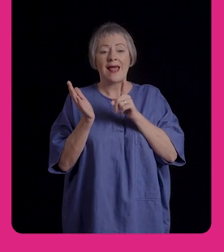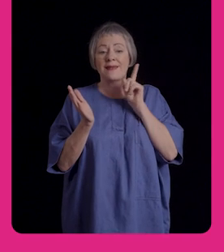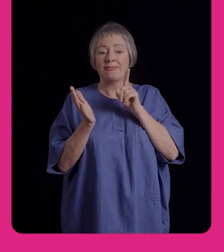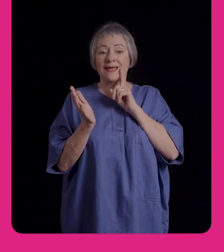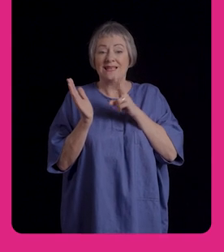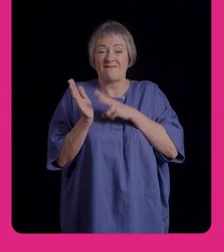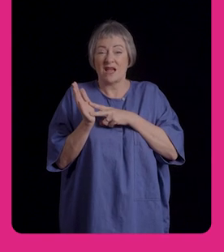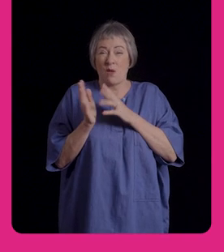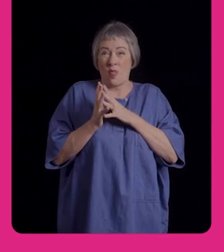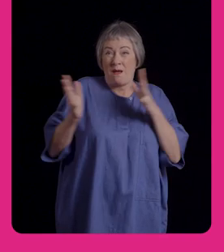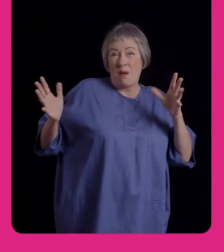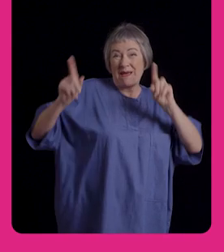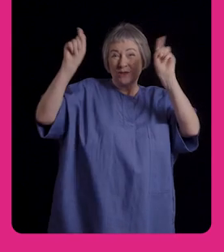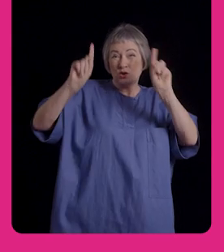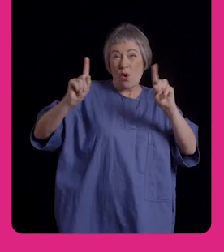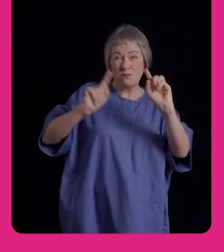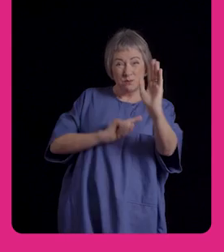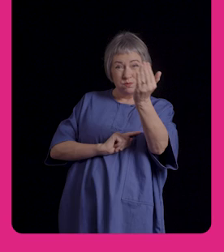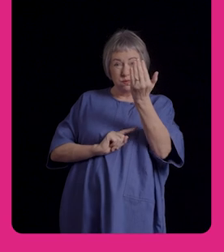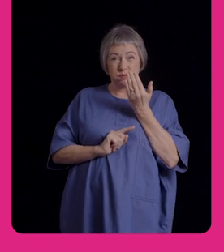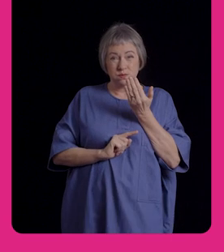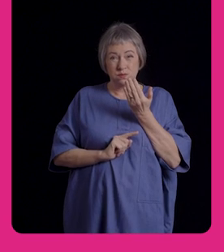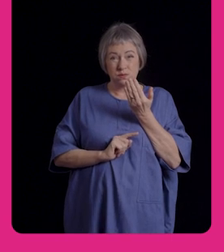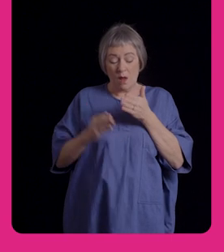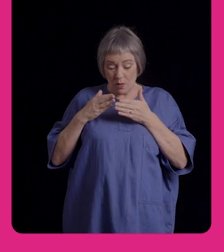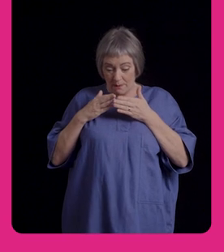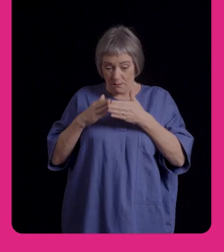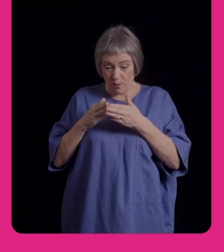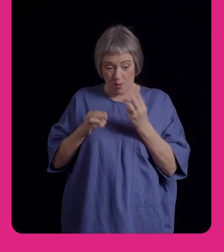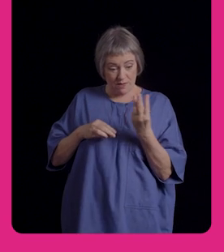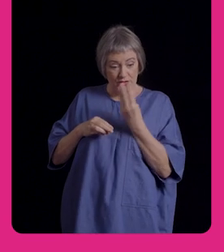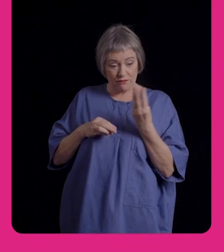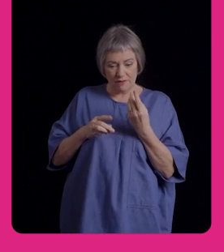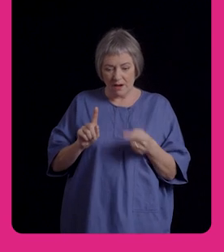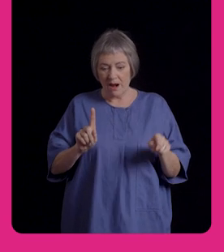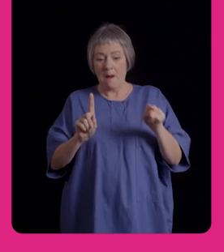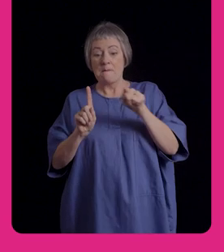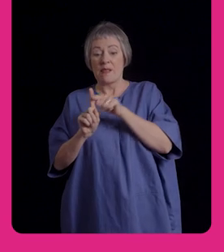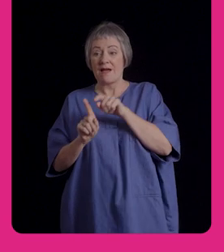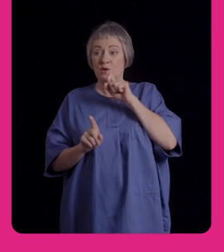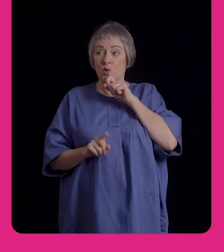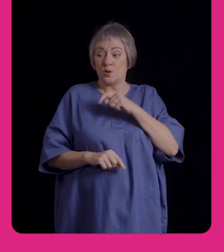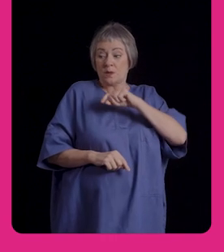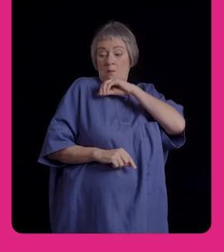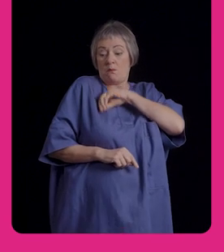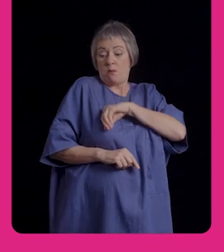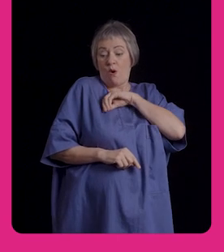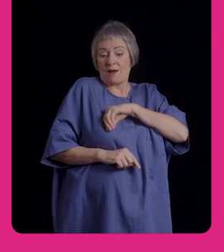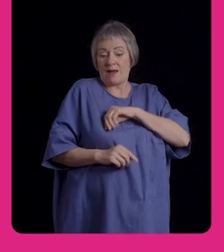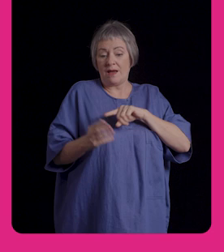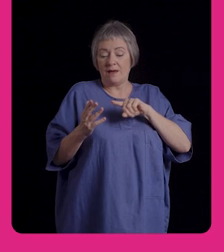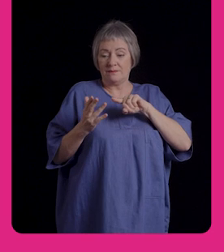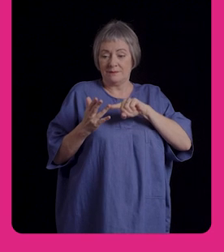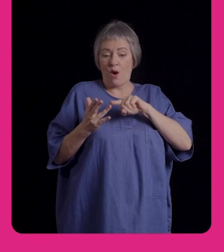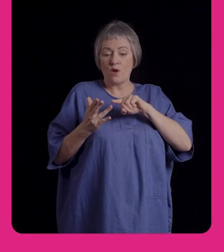know that like there is a big storm coming, and the boat that you're in, the three of you plus whoever's pocket Osborne is